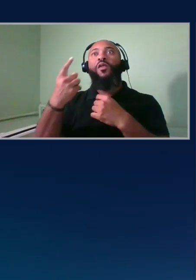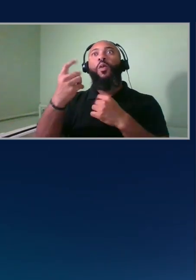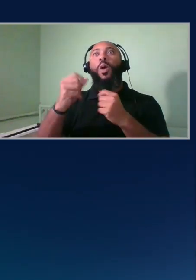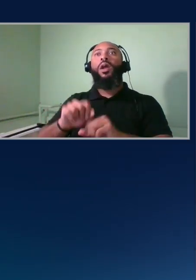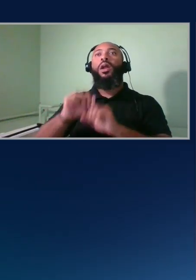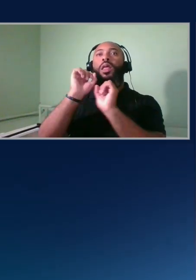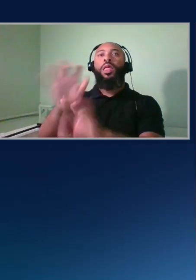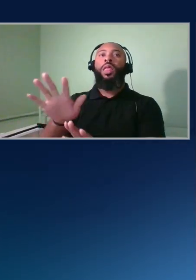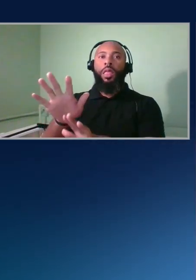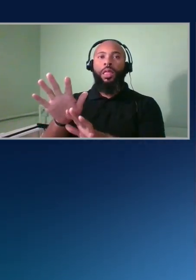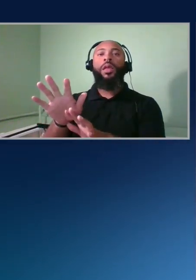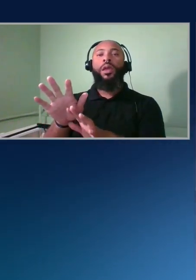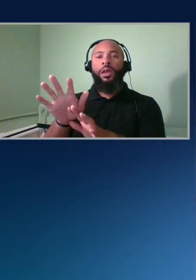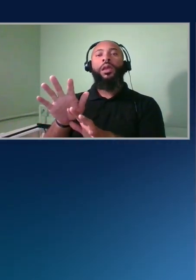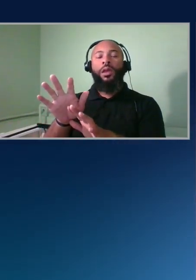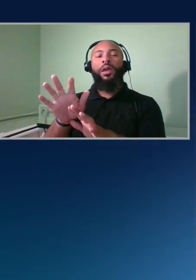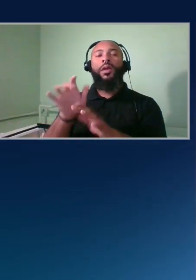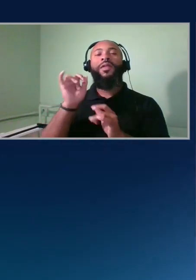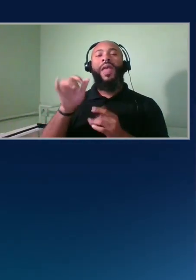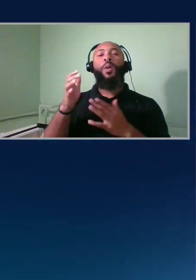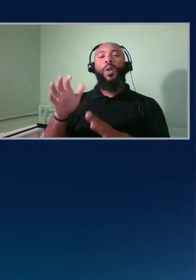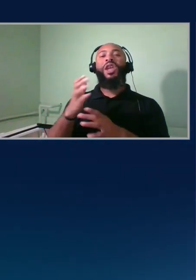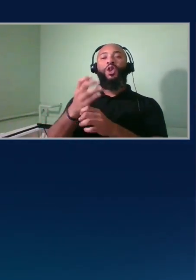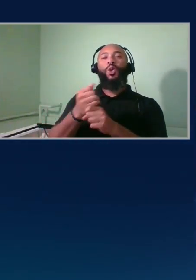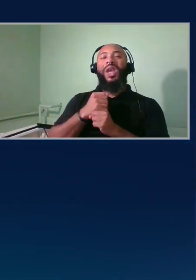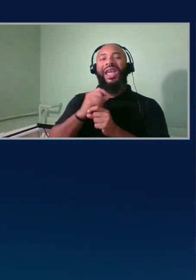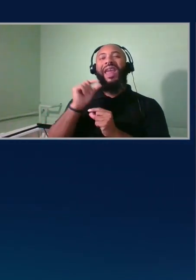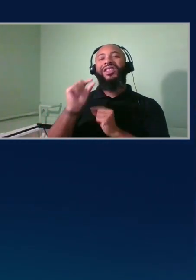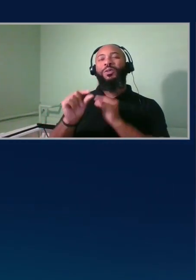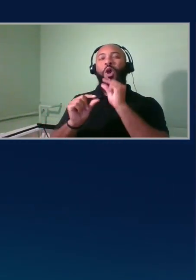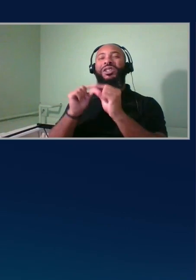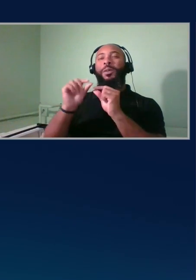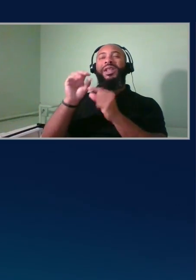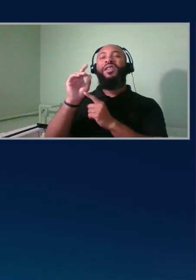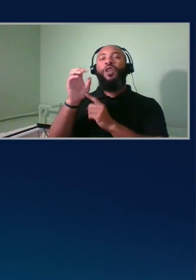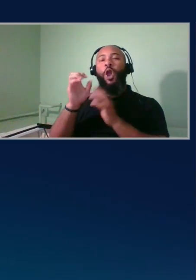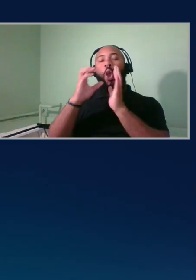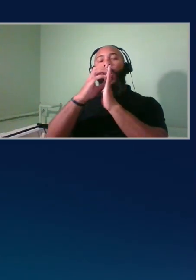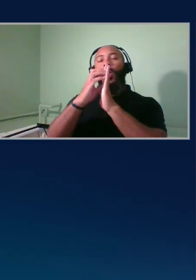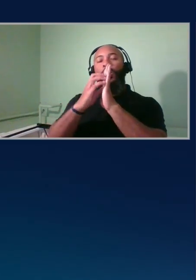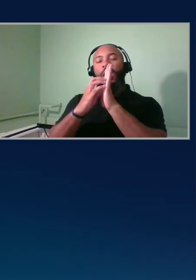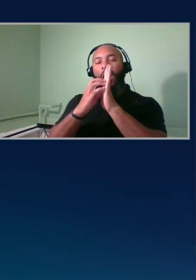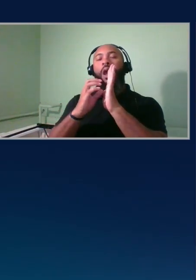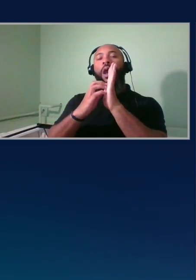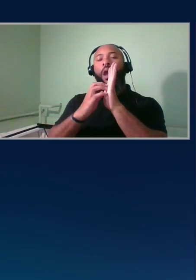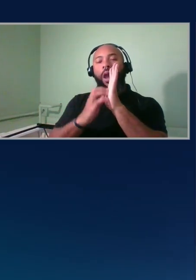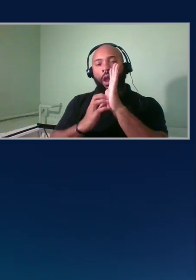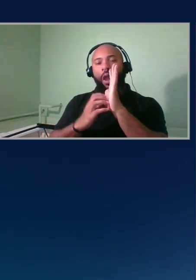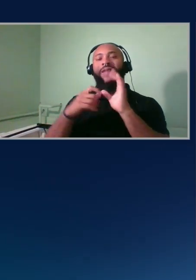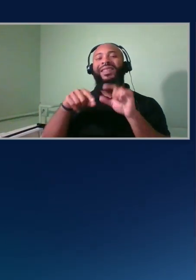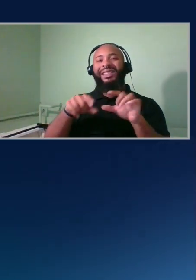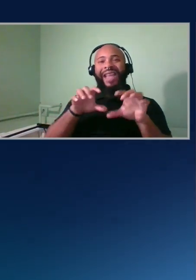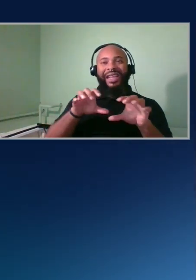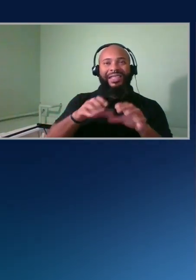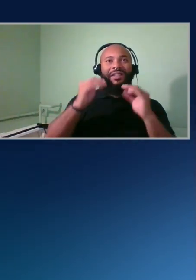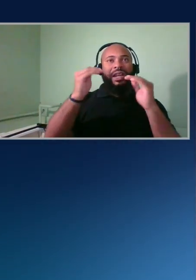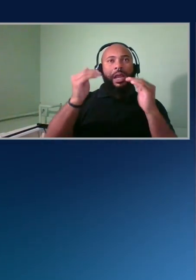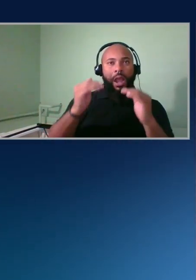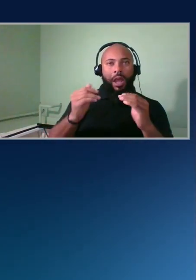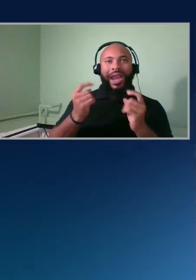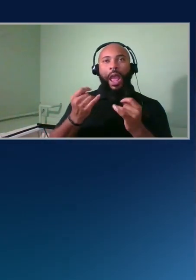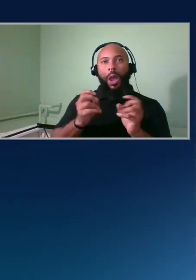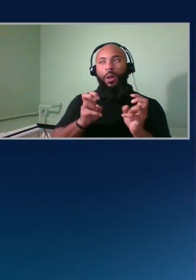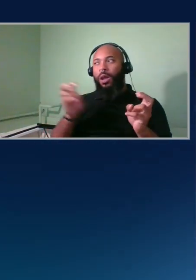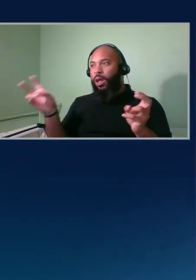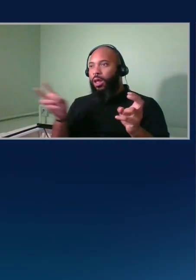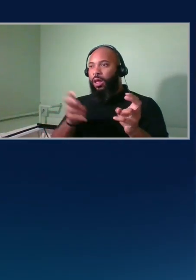you will get these small snippets of code, which you can say, OK, this does this activity. Now I'm going to go get the next piece of code to do my